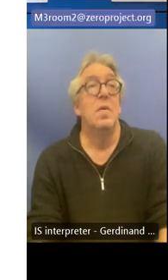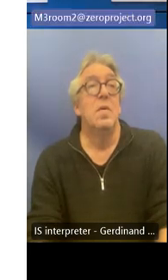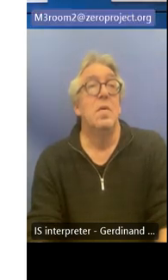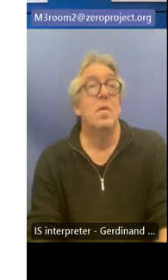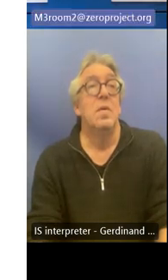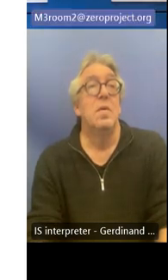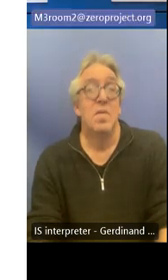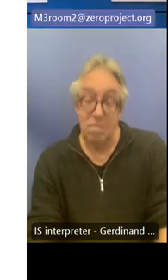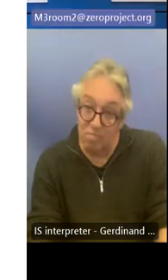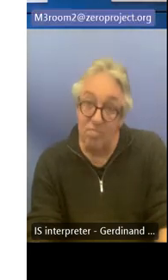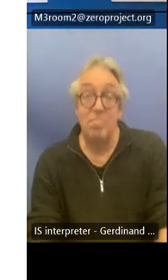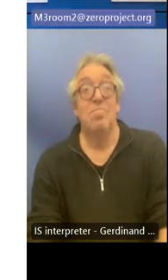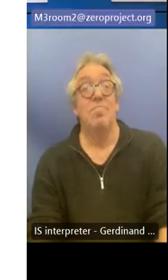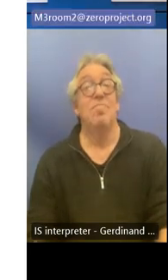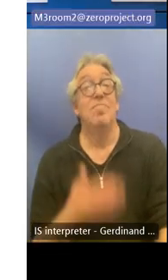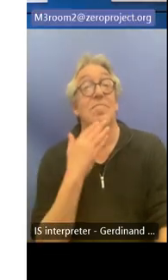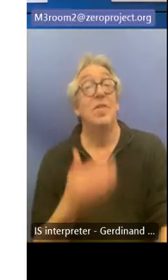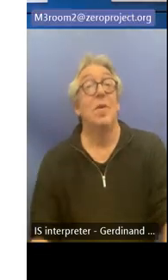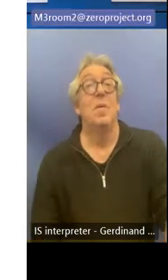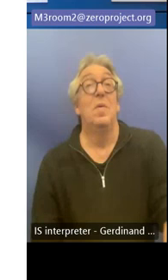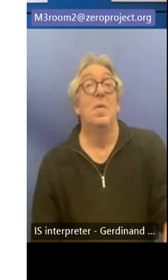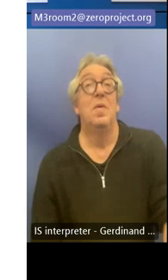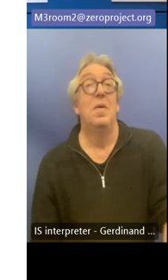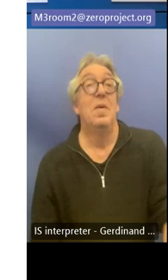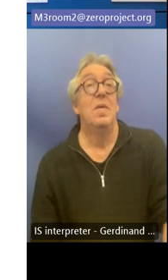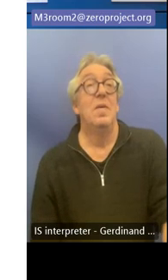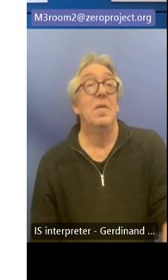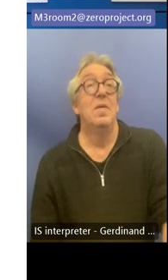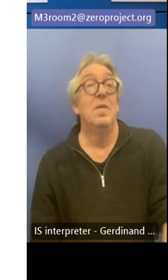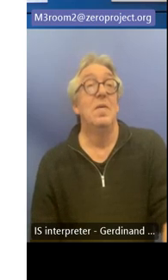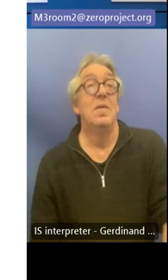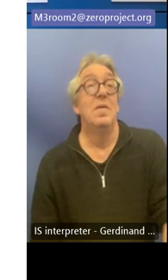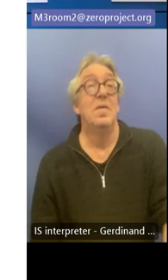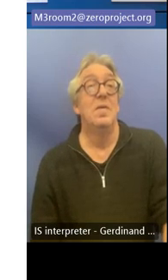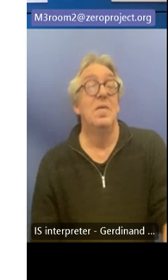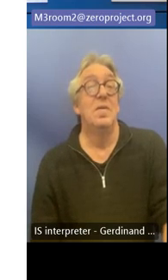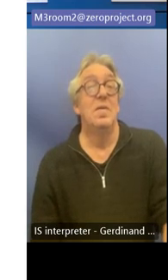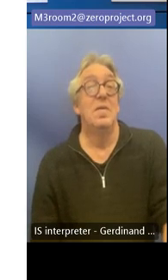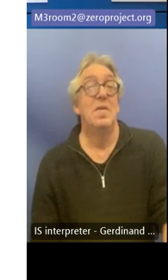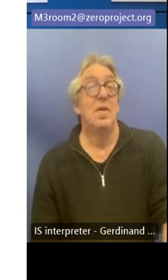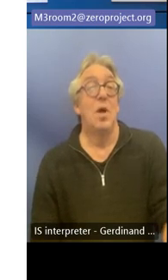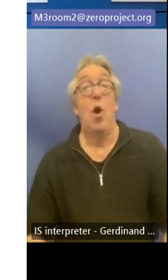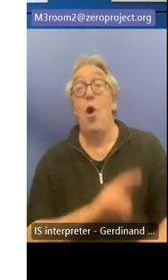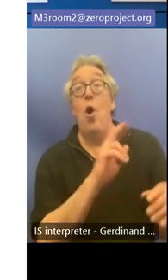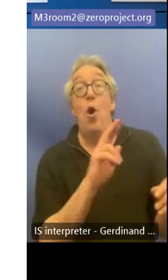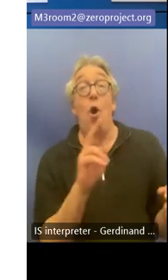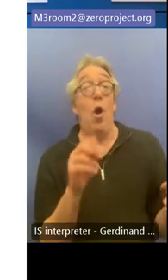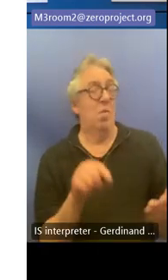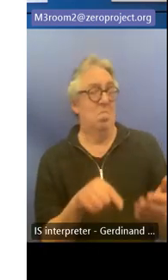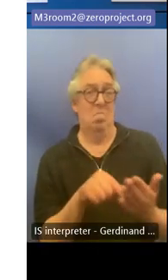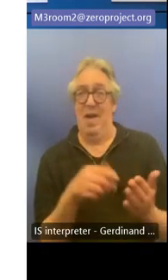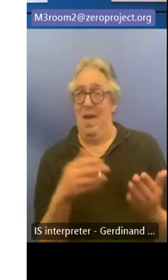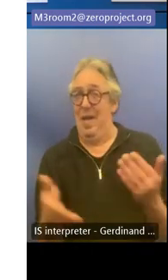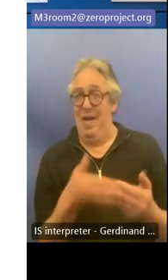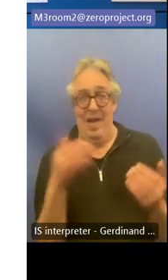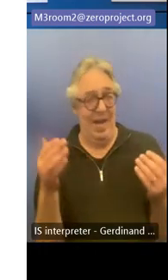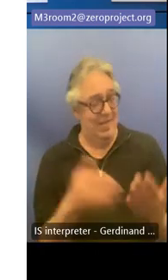Thank you. So, what does stand out? We have a great user engagement, and it's really fun and easy to learn. It's really